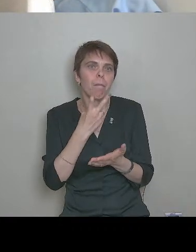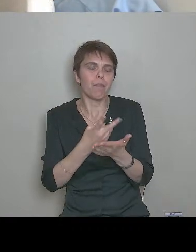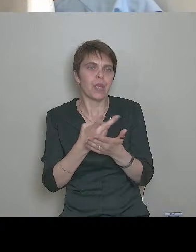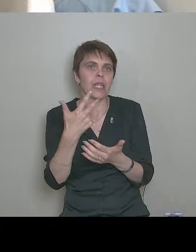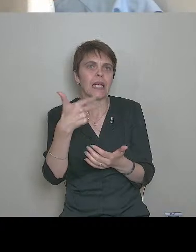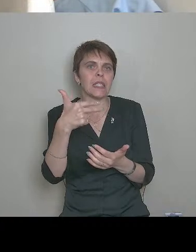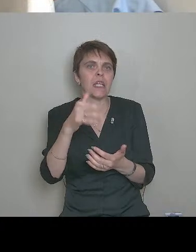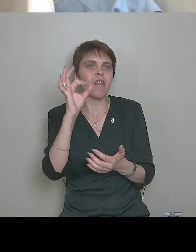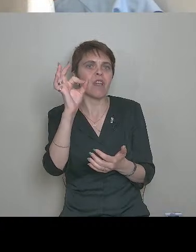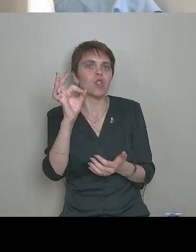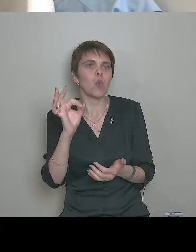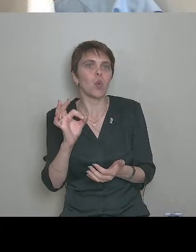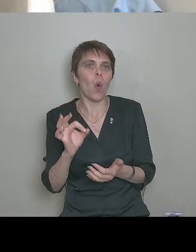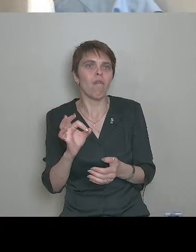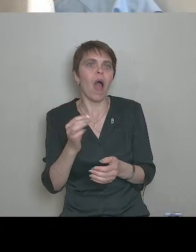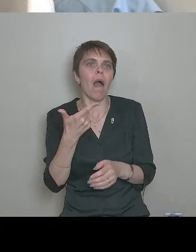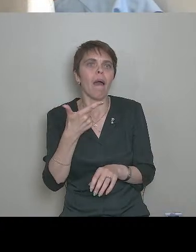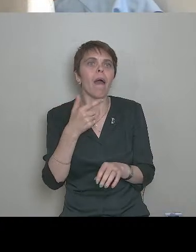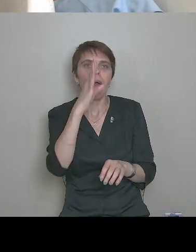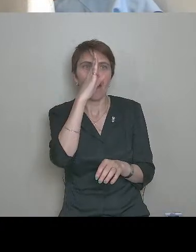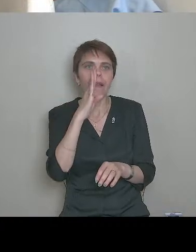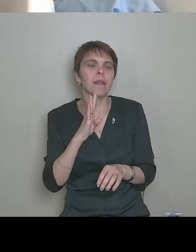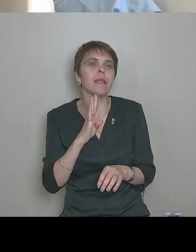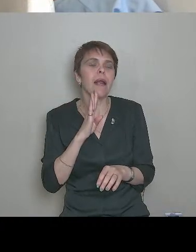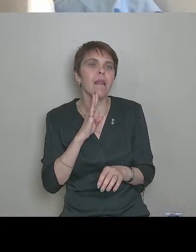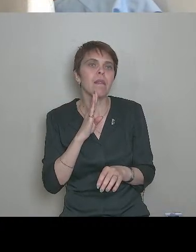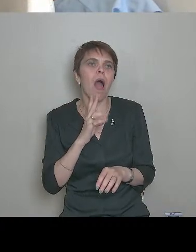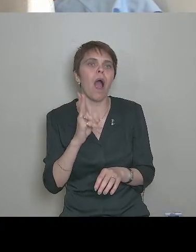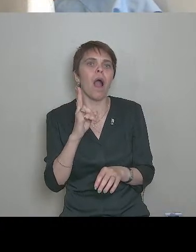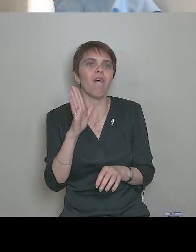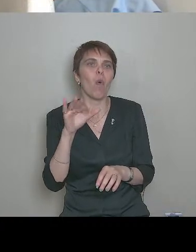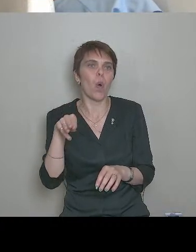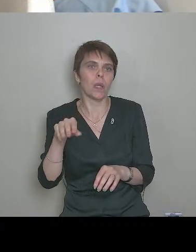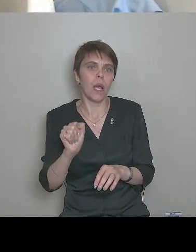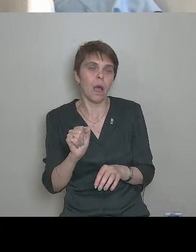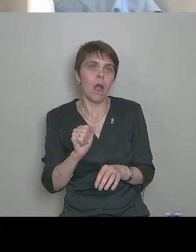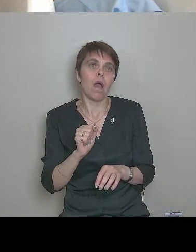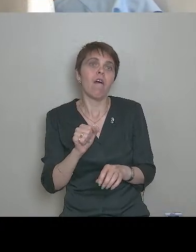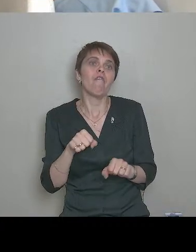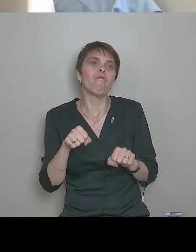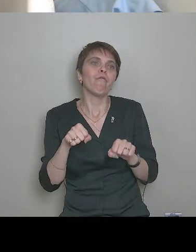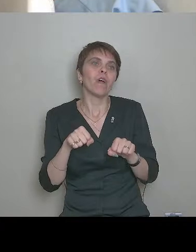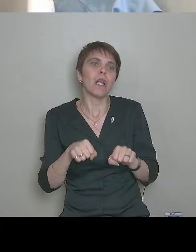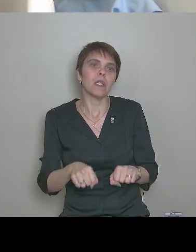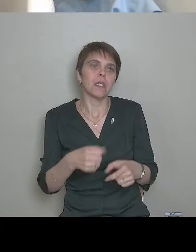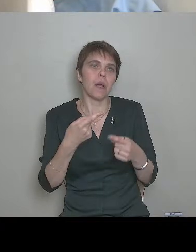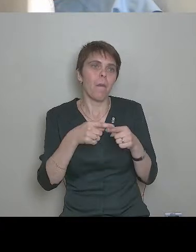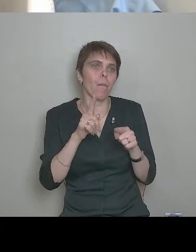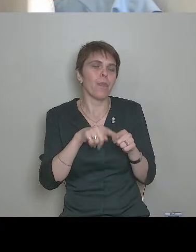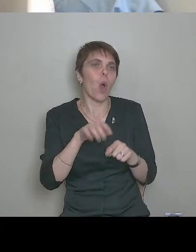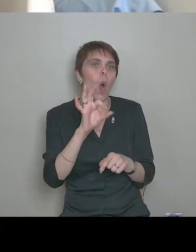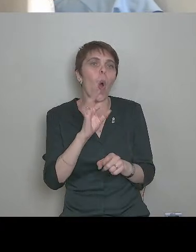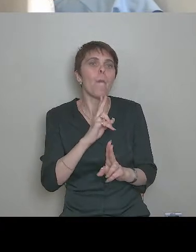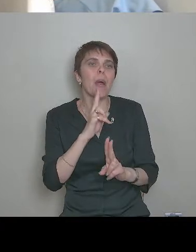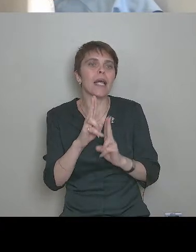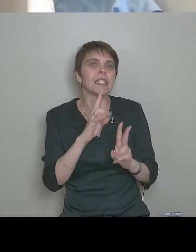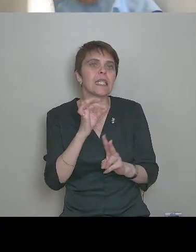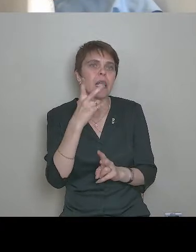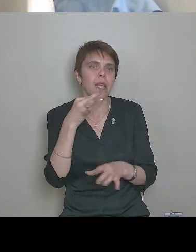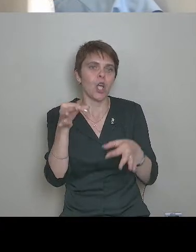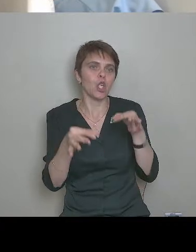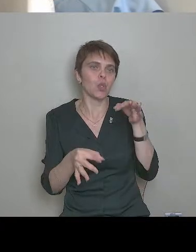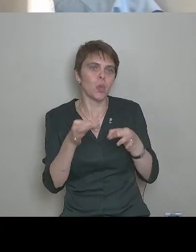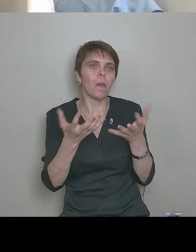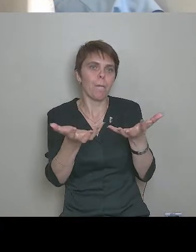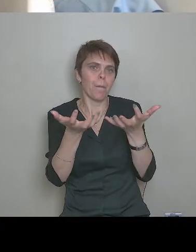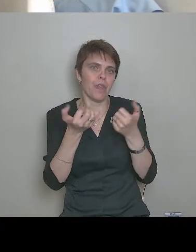It was provided to have a 30% of gender quota then, and Kyiv Court